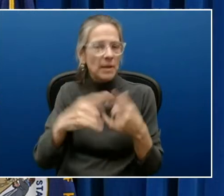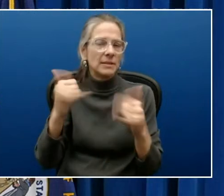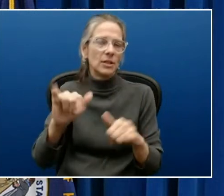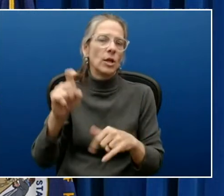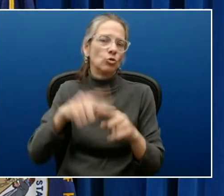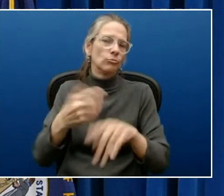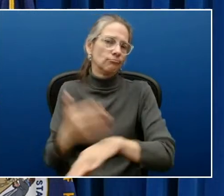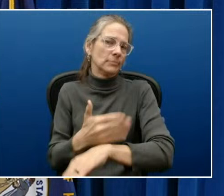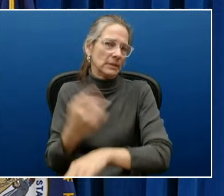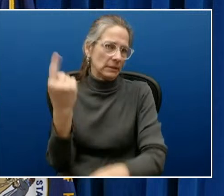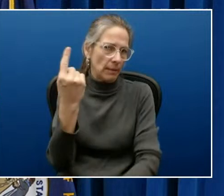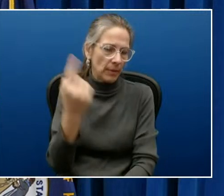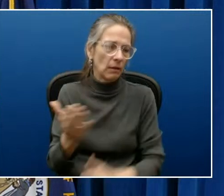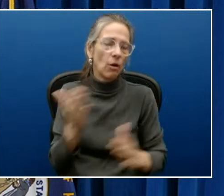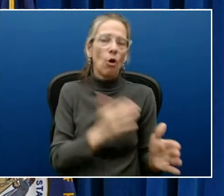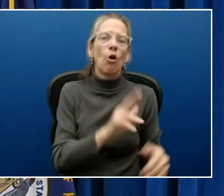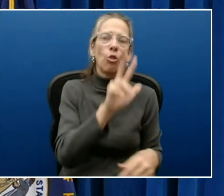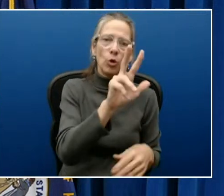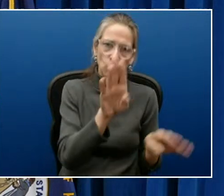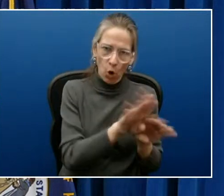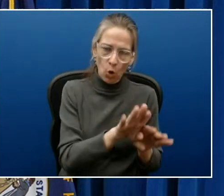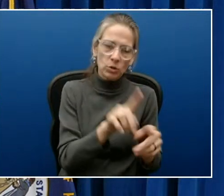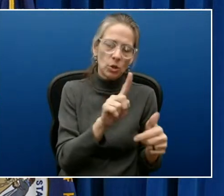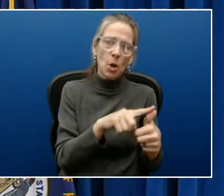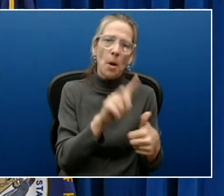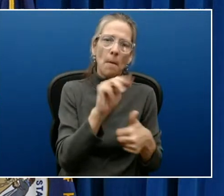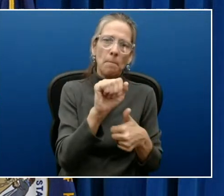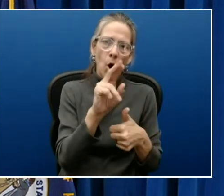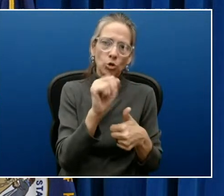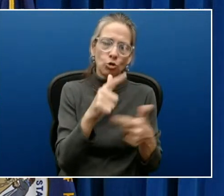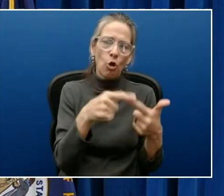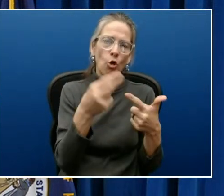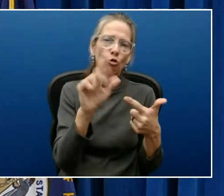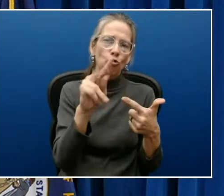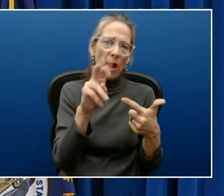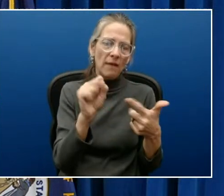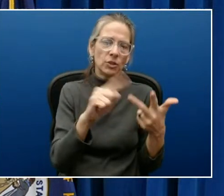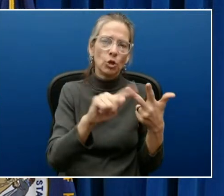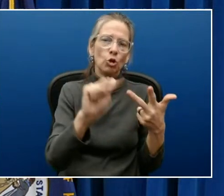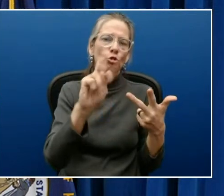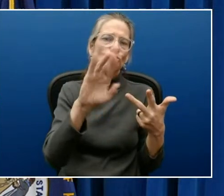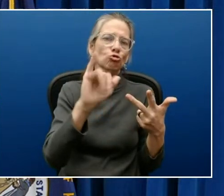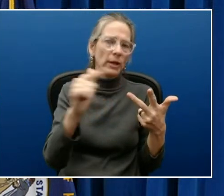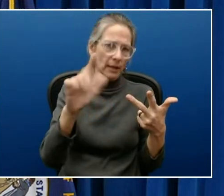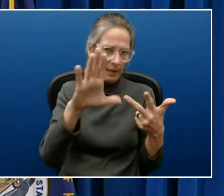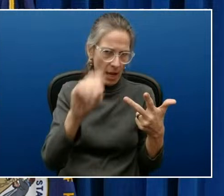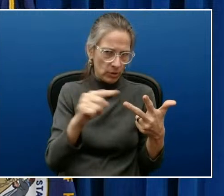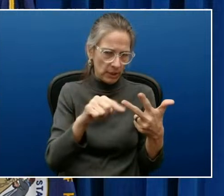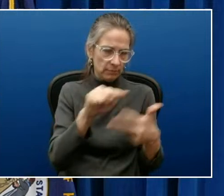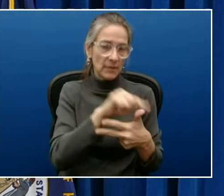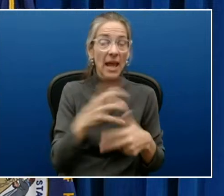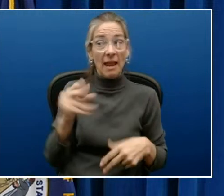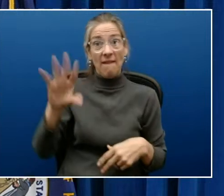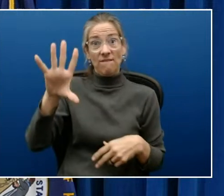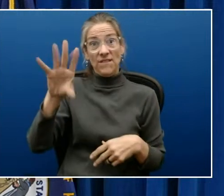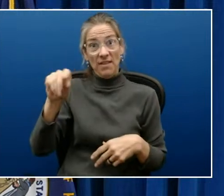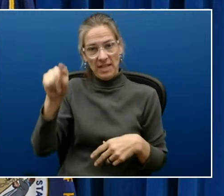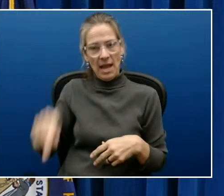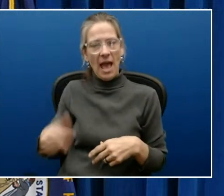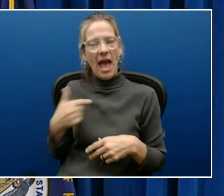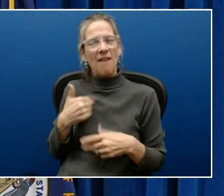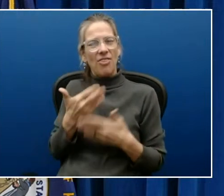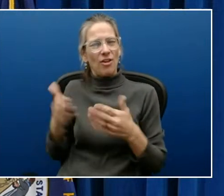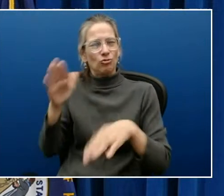are closed. Those are in Marshall, Graves, and Trigg counties, and 50 that have debris on them but remain open that we are